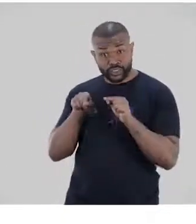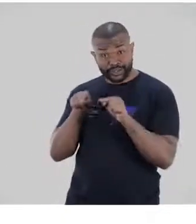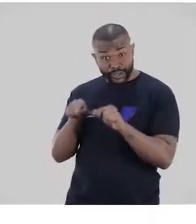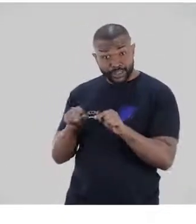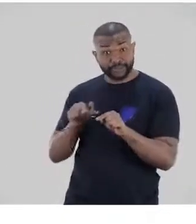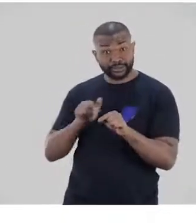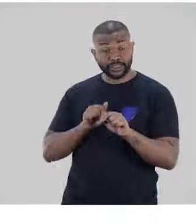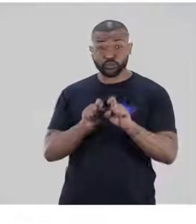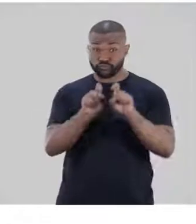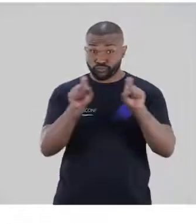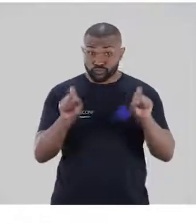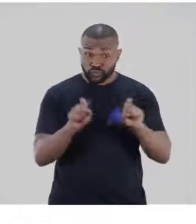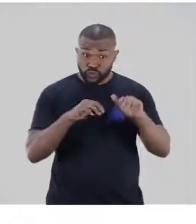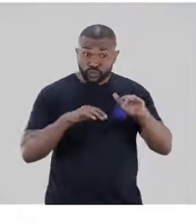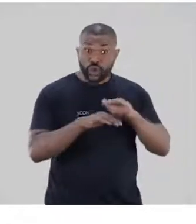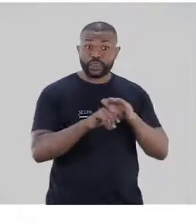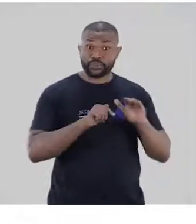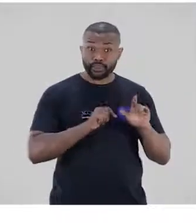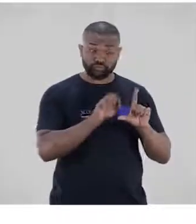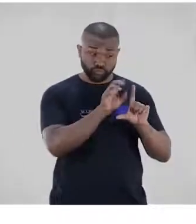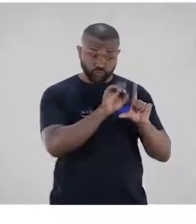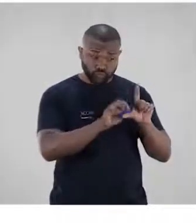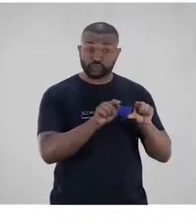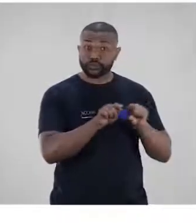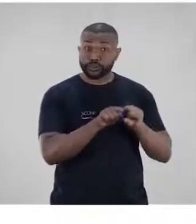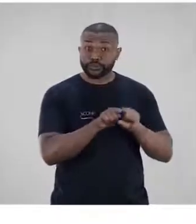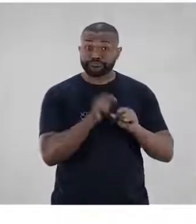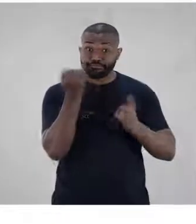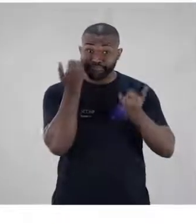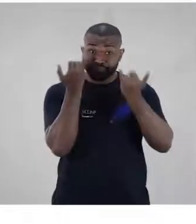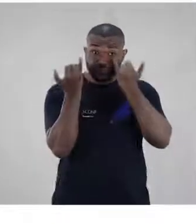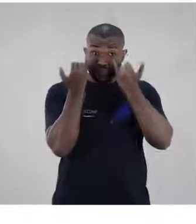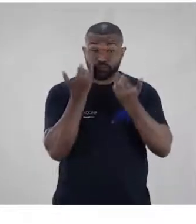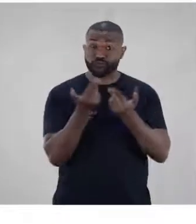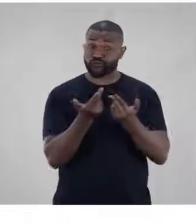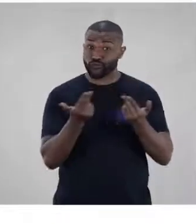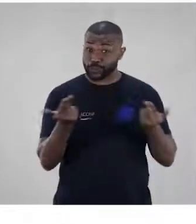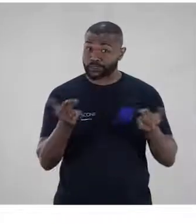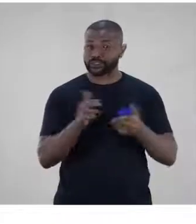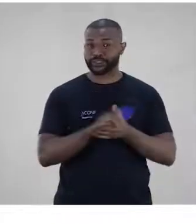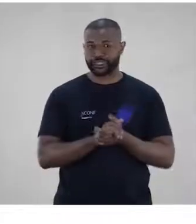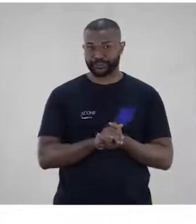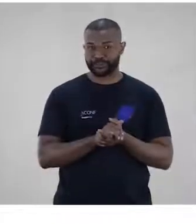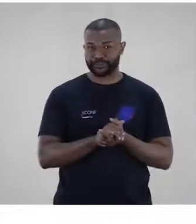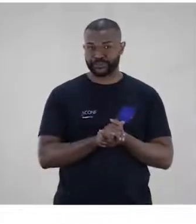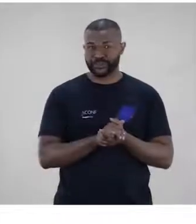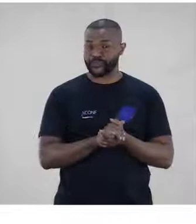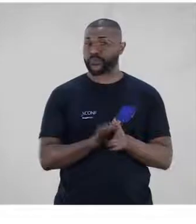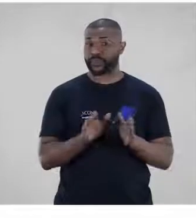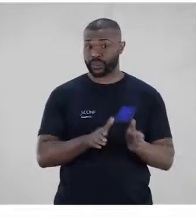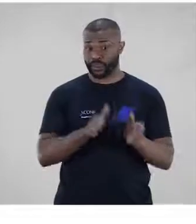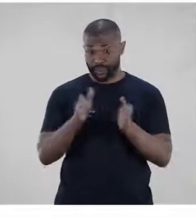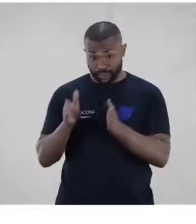code as well as data that on one hand consumes data from either an adjacent,